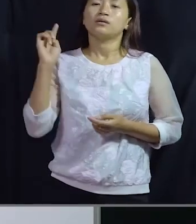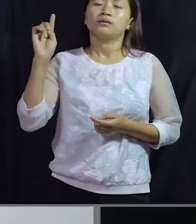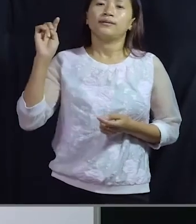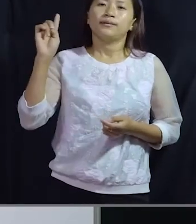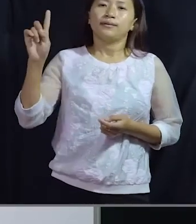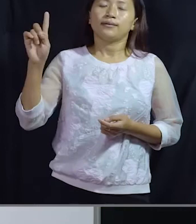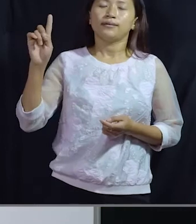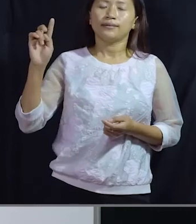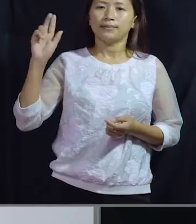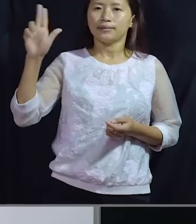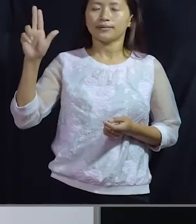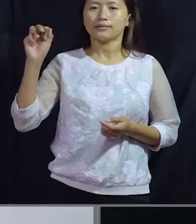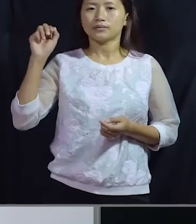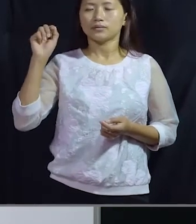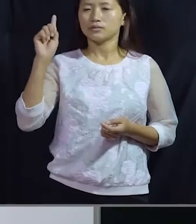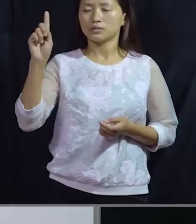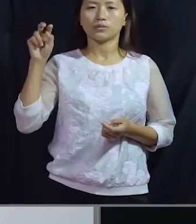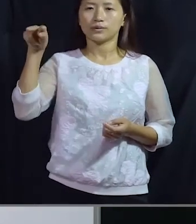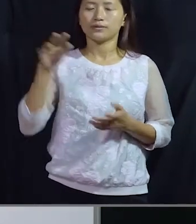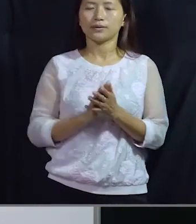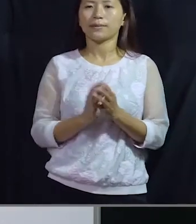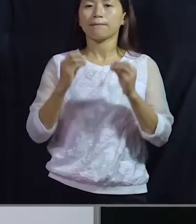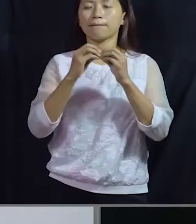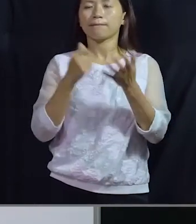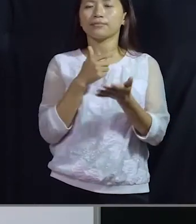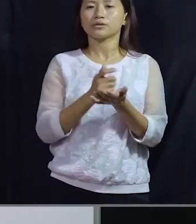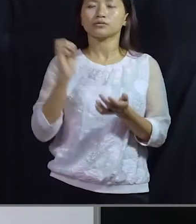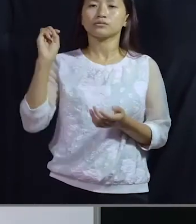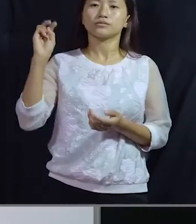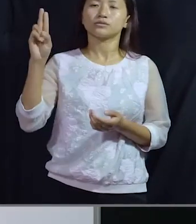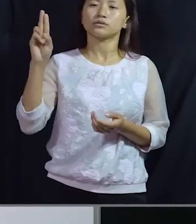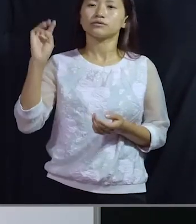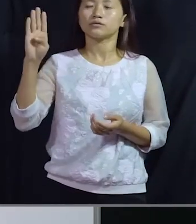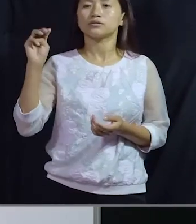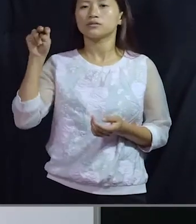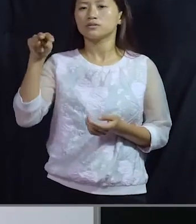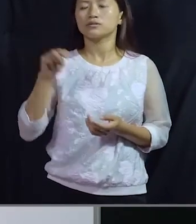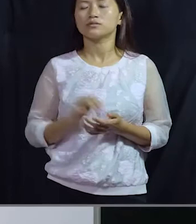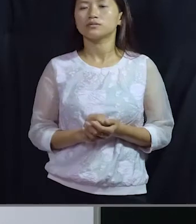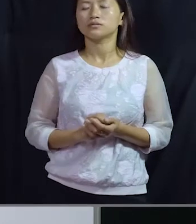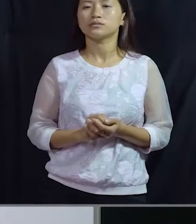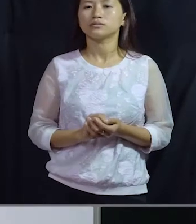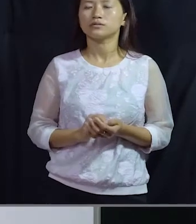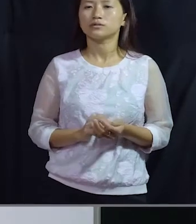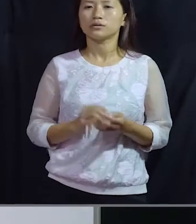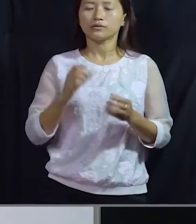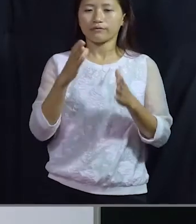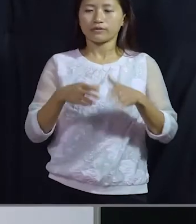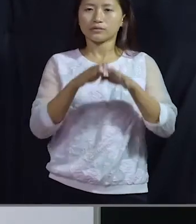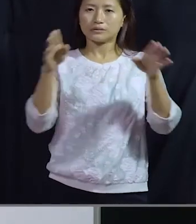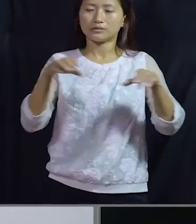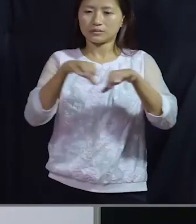8,100 and bank is 24,000. And this furniture stood